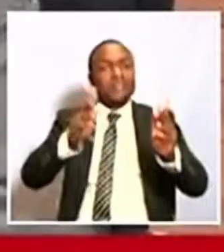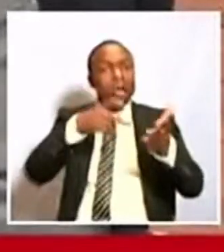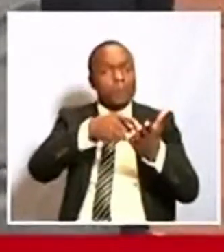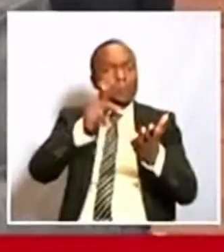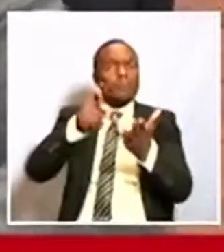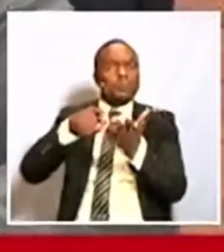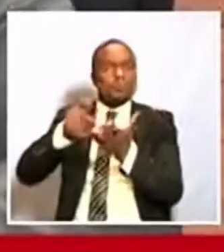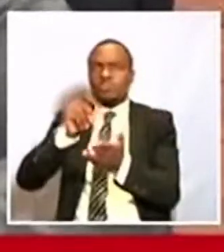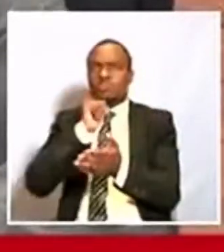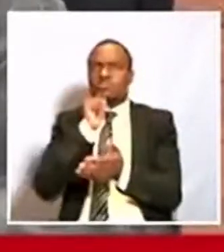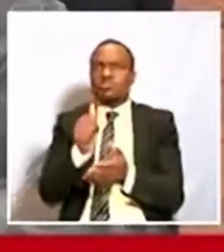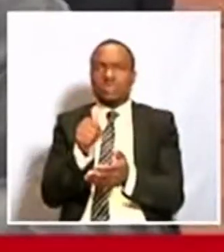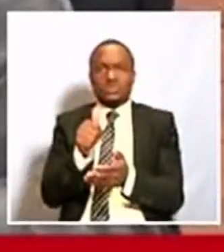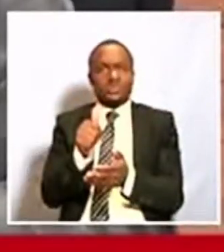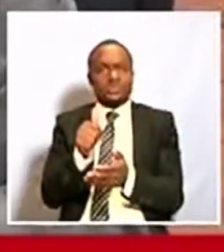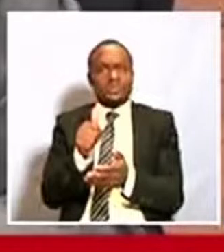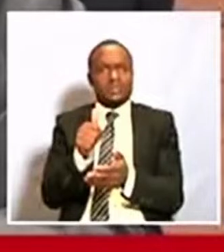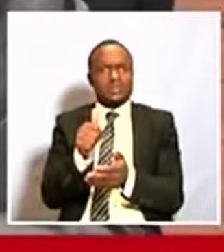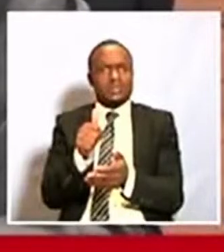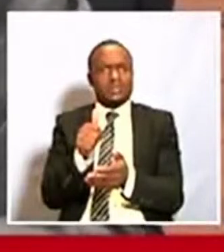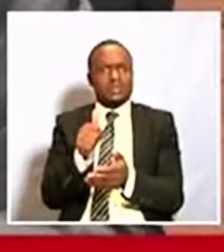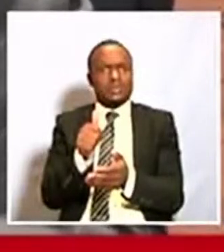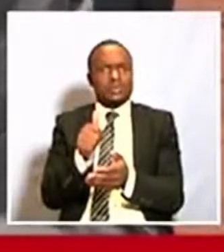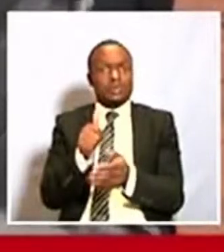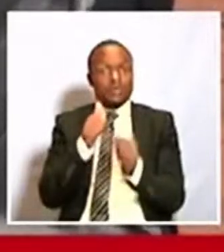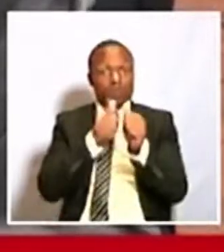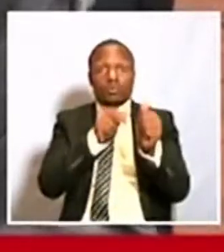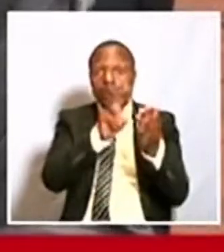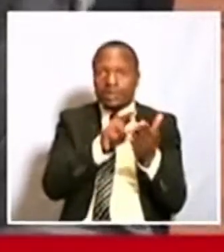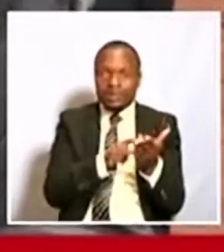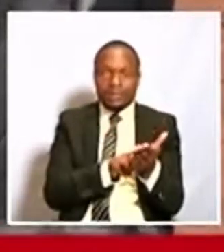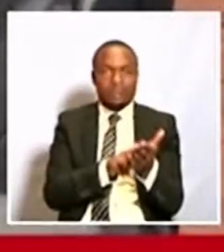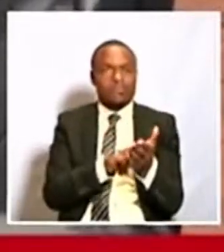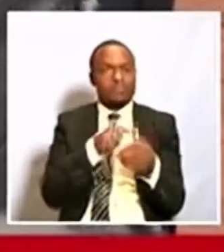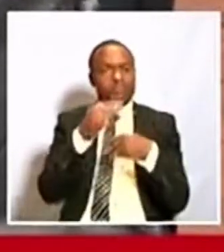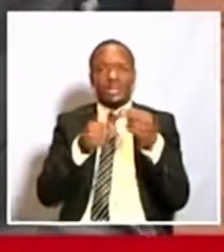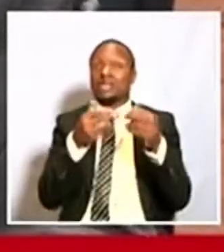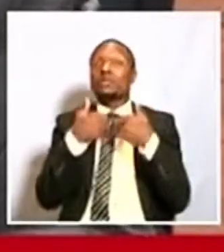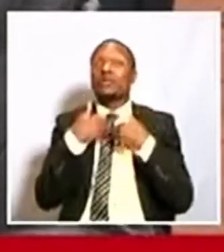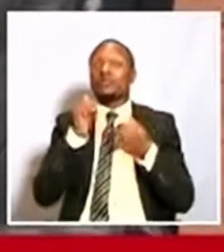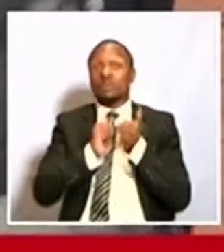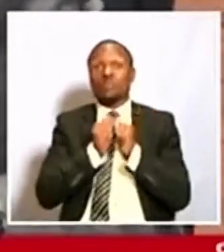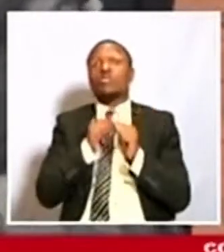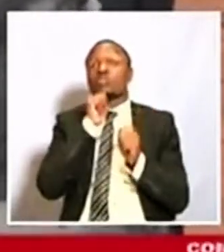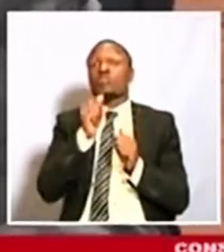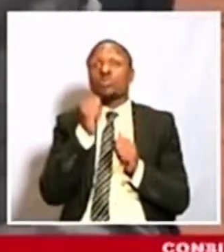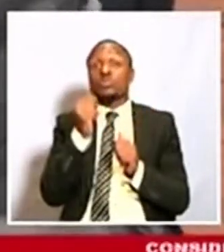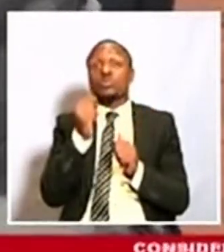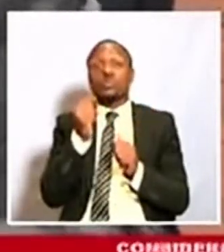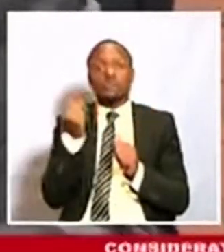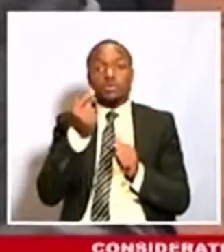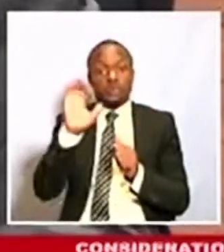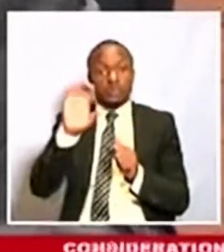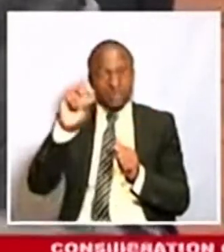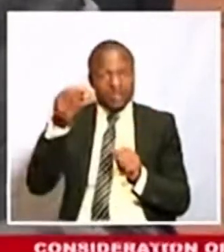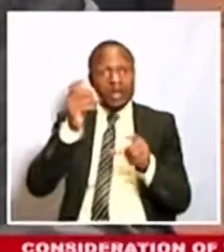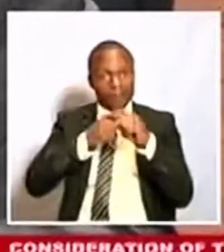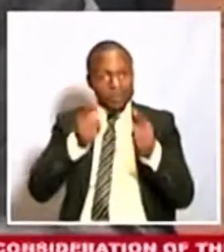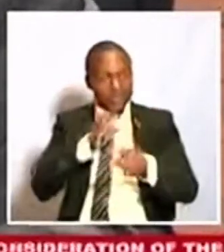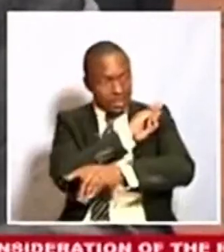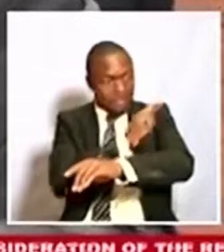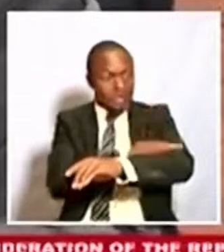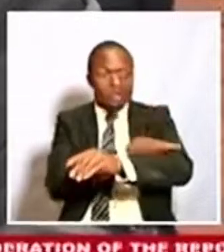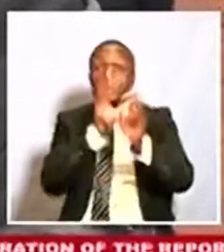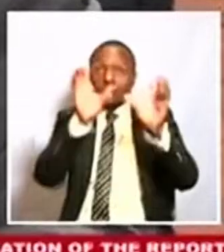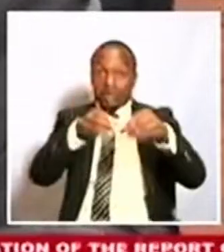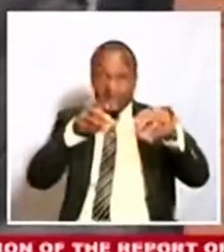payments which are not in line with the guidelines, then we have a problem, not only to CDF, but to the resources that